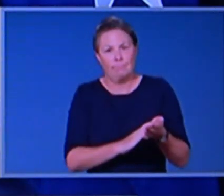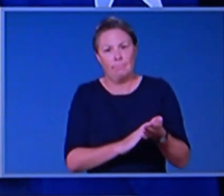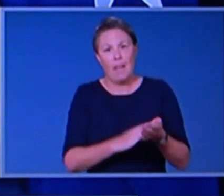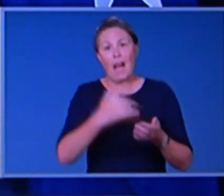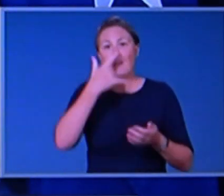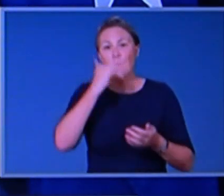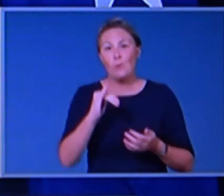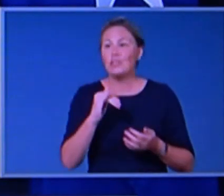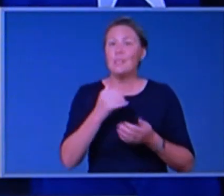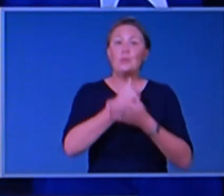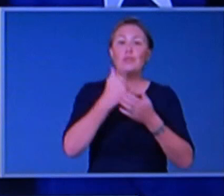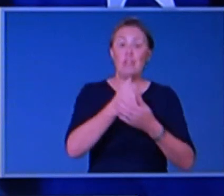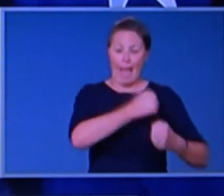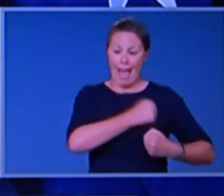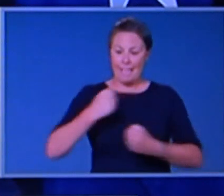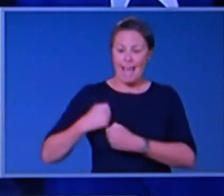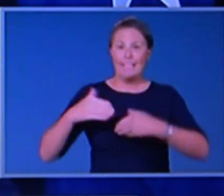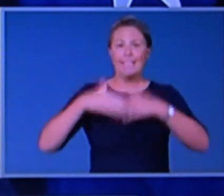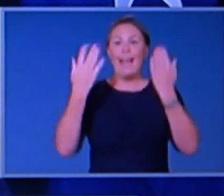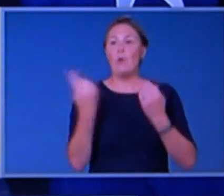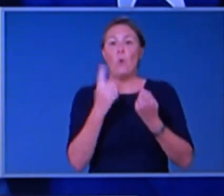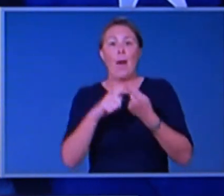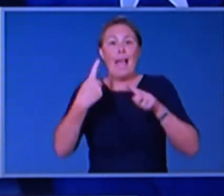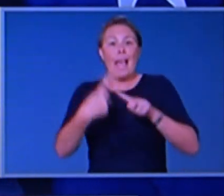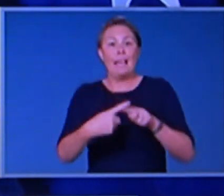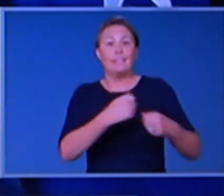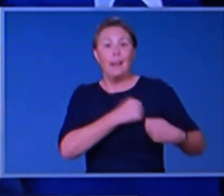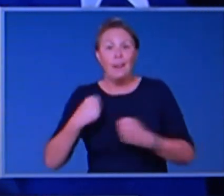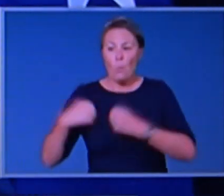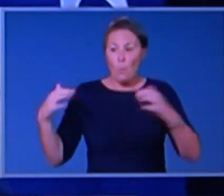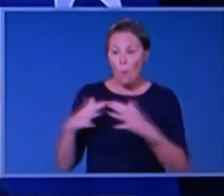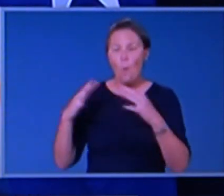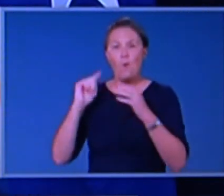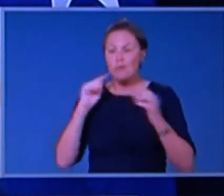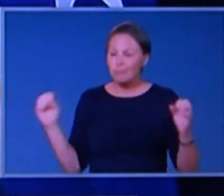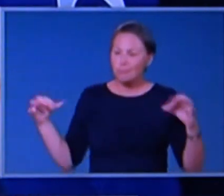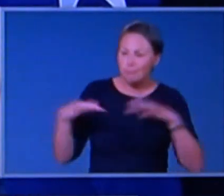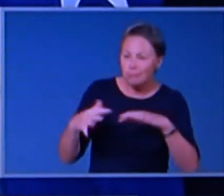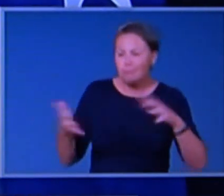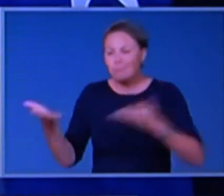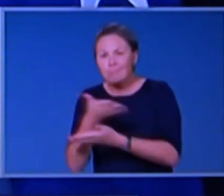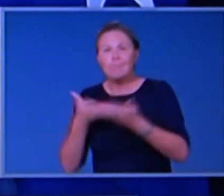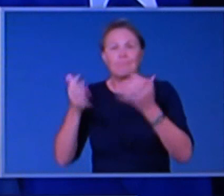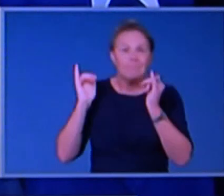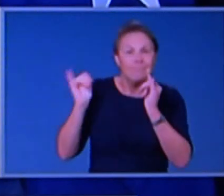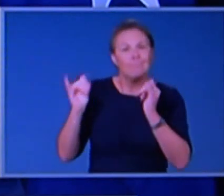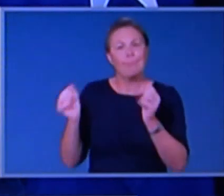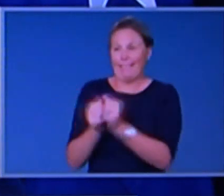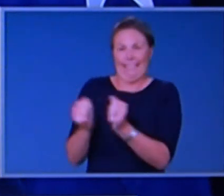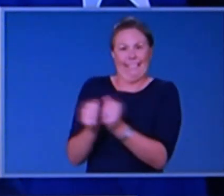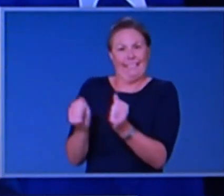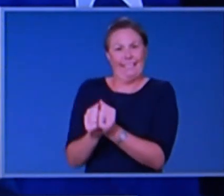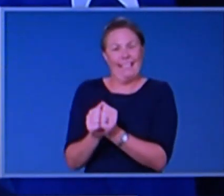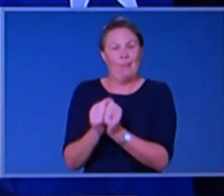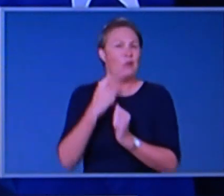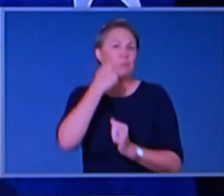to get together like they normally would, and it's a very special time in so many ways for them to catch up with mates, which they do often, but Anzac